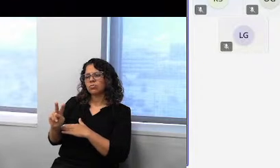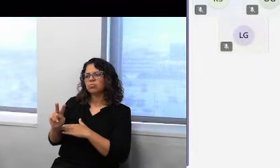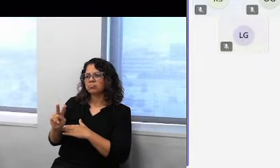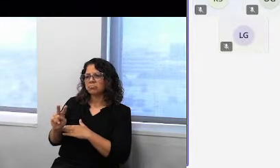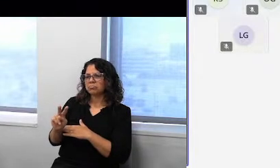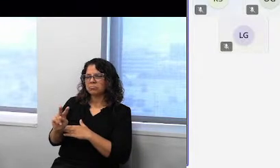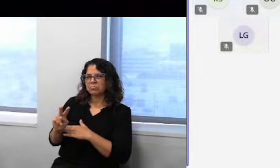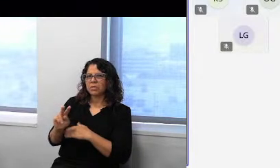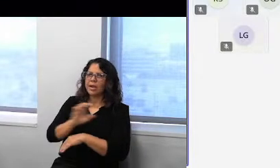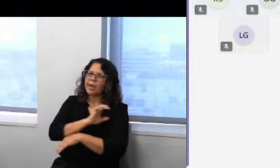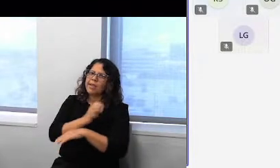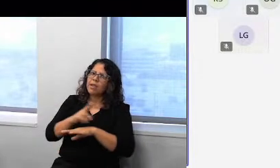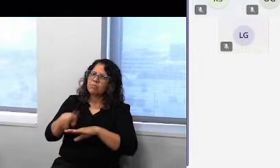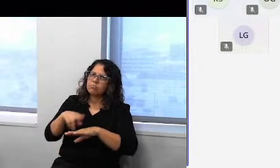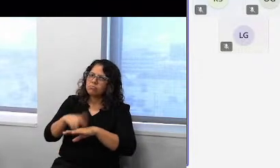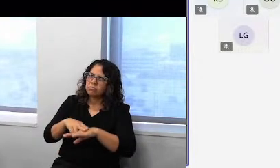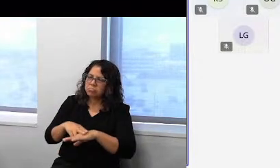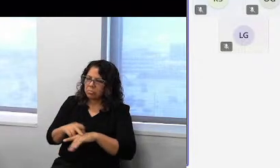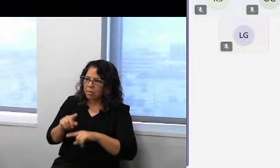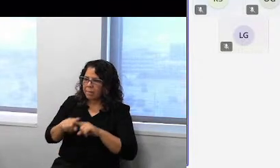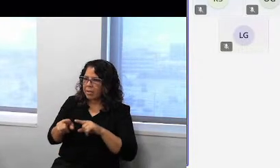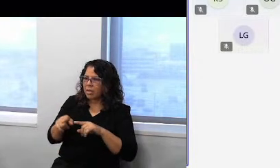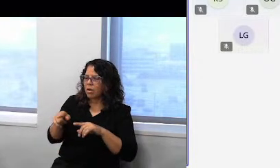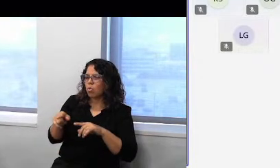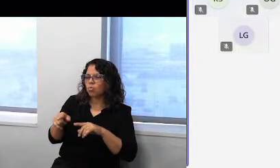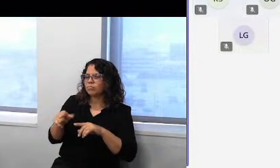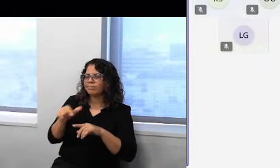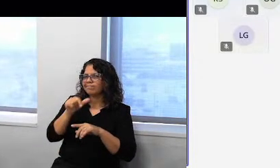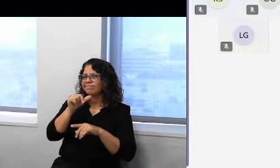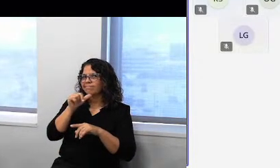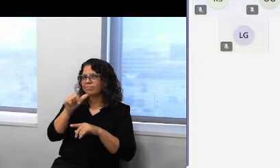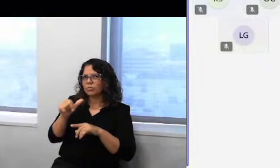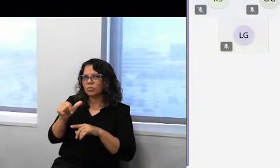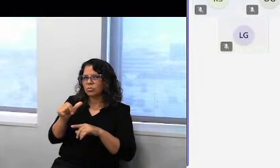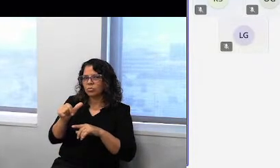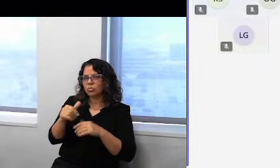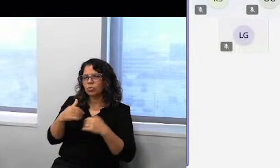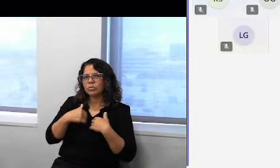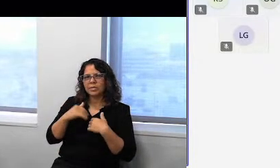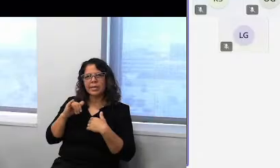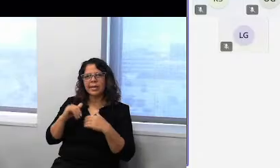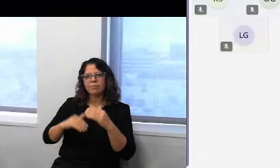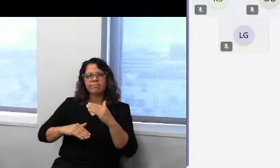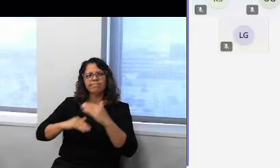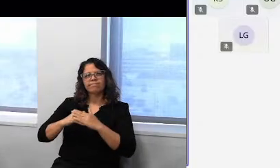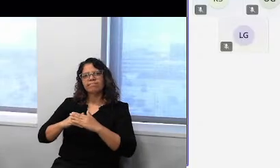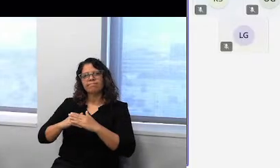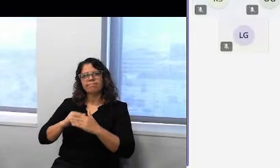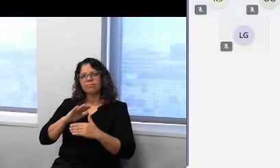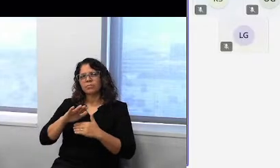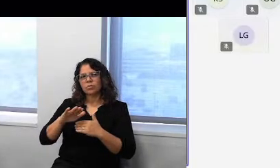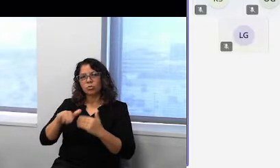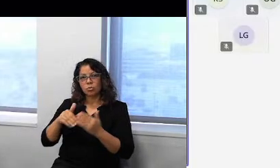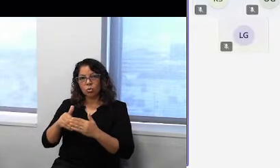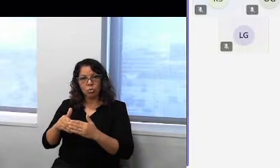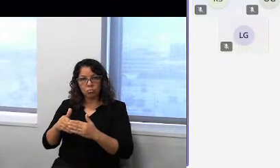sun is shining. At this time, until it enters commercial, right? That could be the case, yes. Okay.